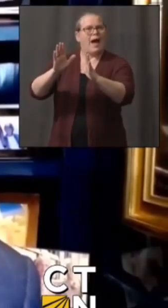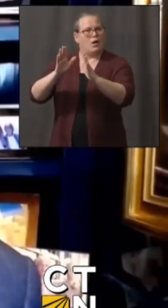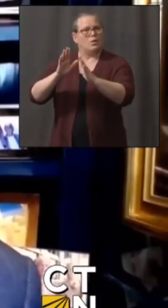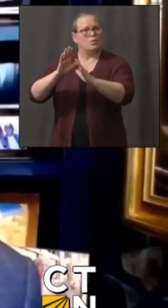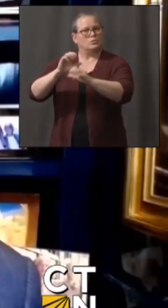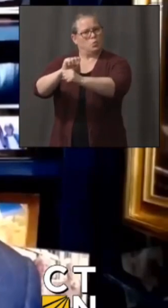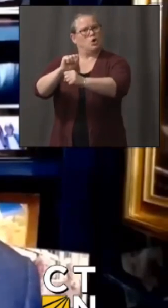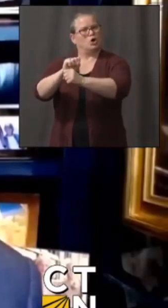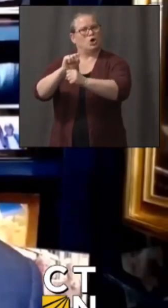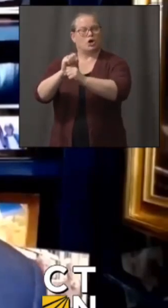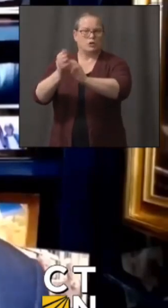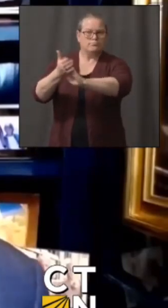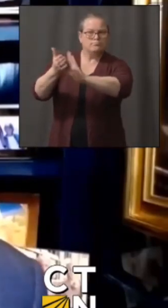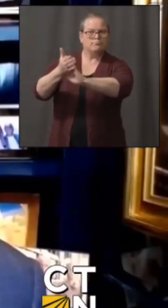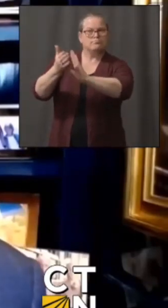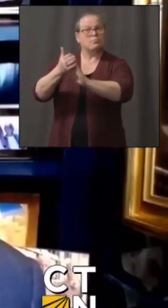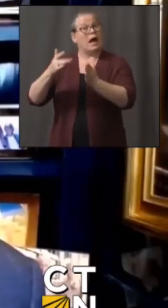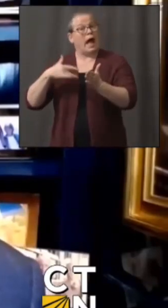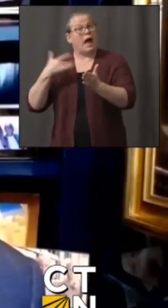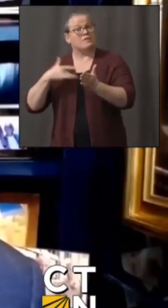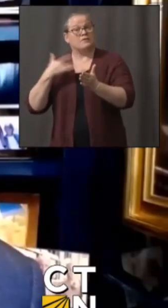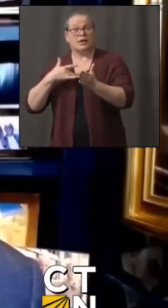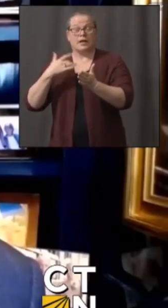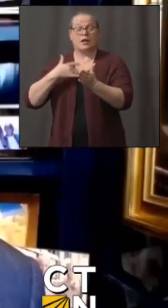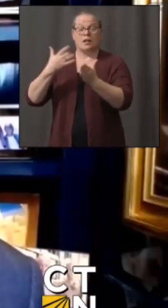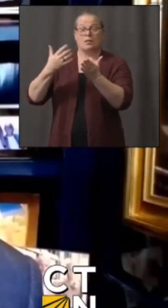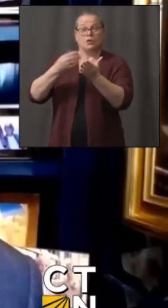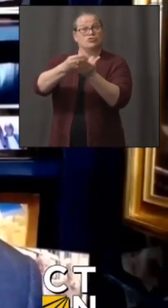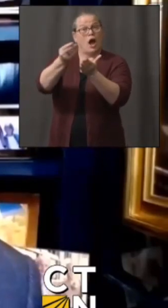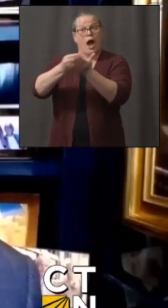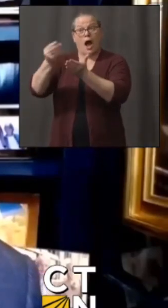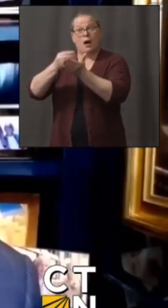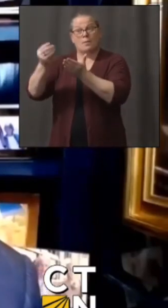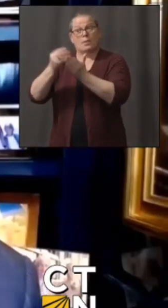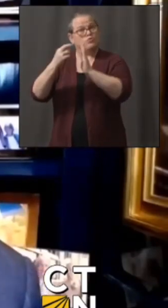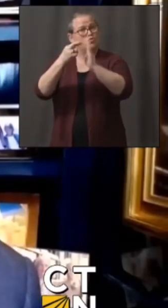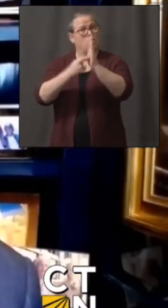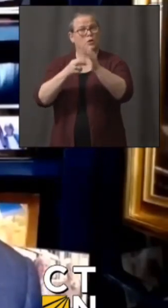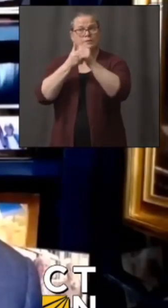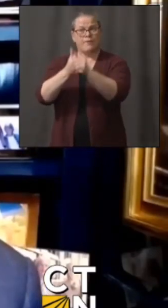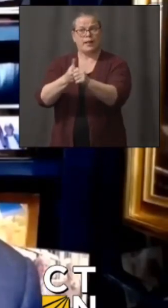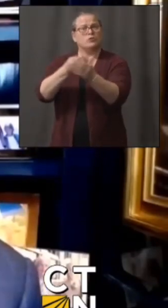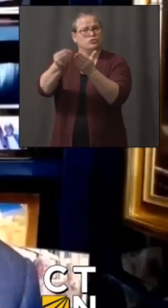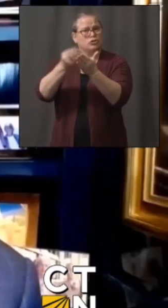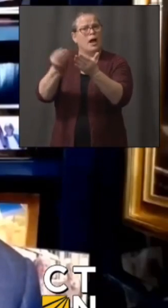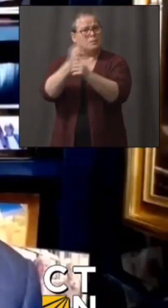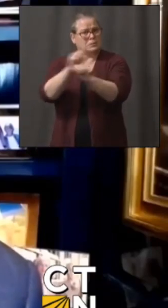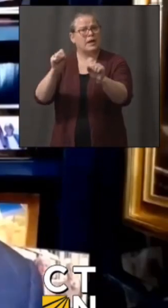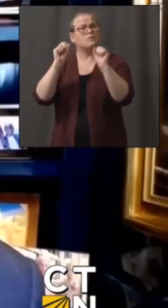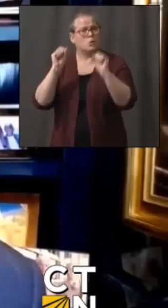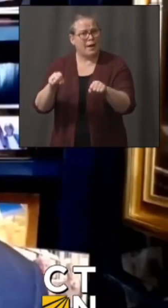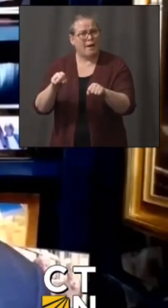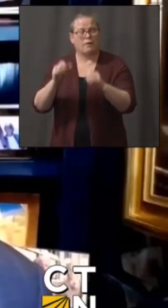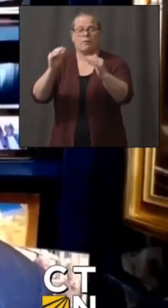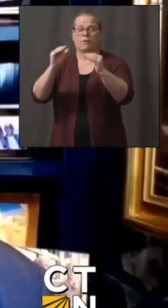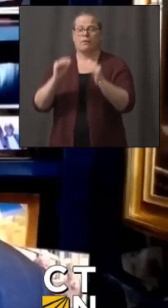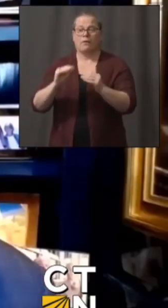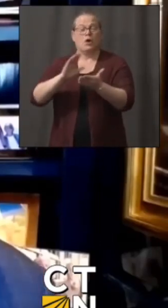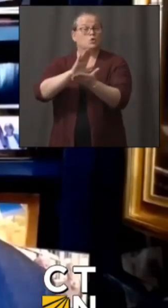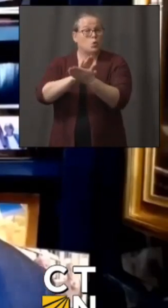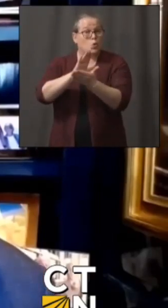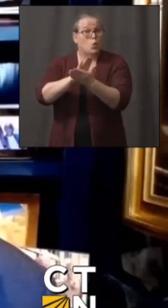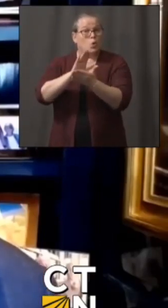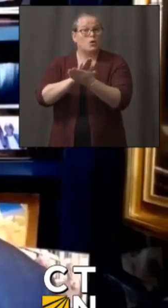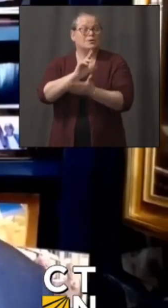that safely as long as people follow the protocols. K through 8, in particular, K through 5, I think we can keep those schools